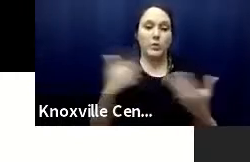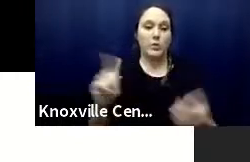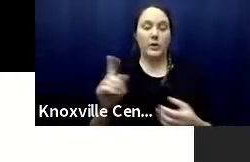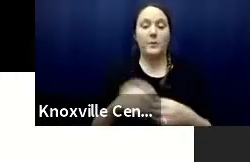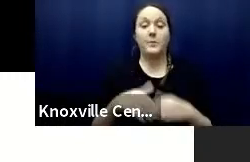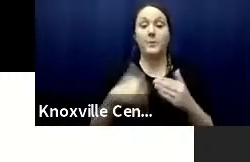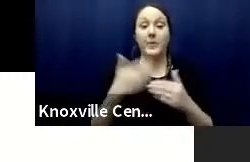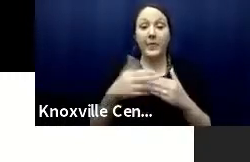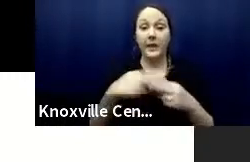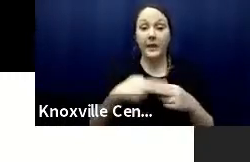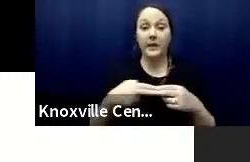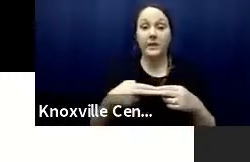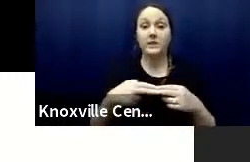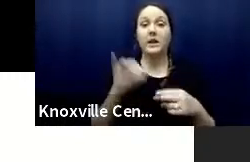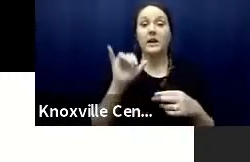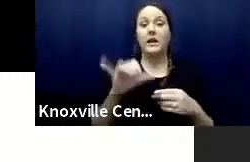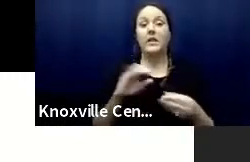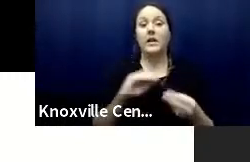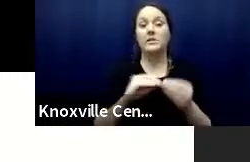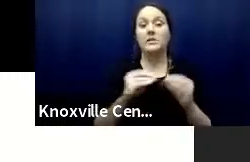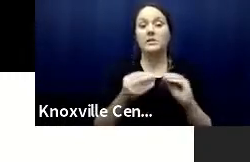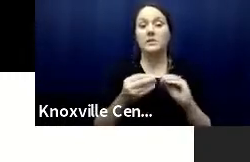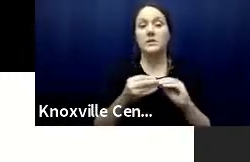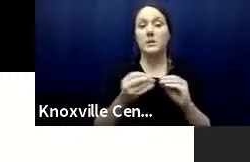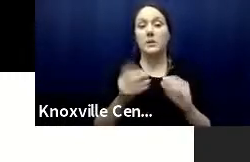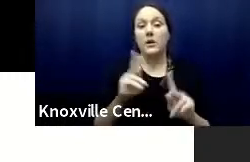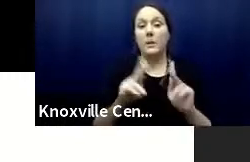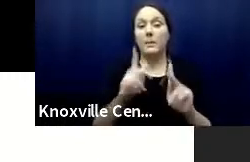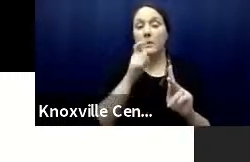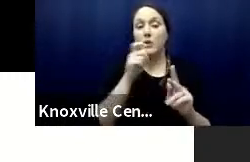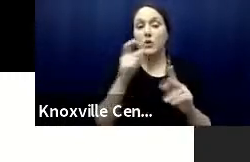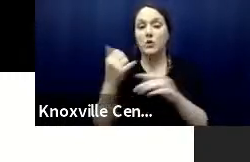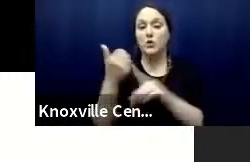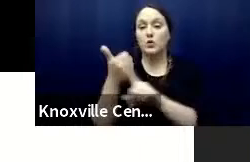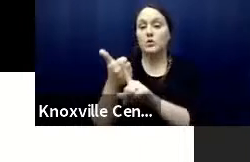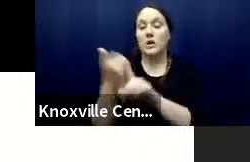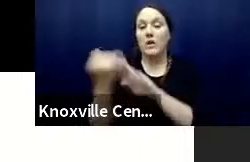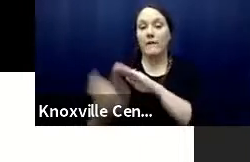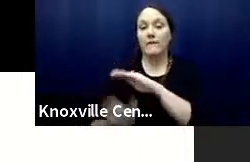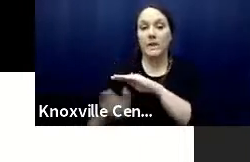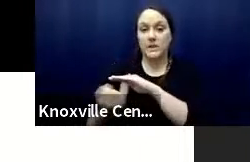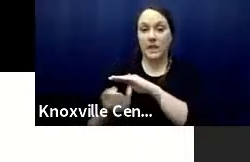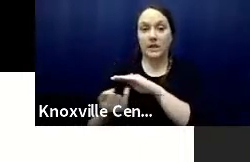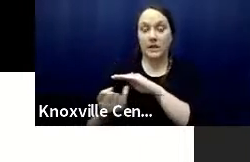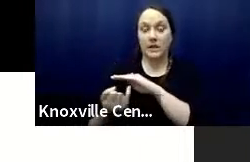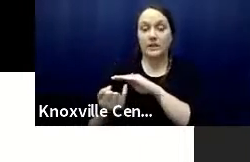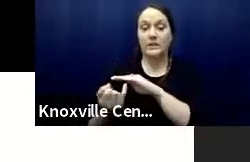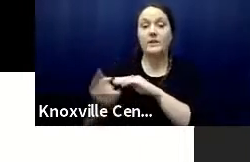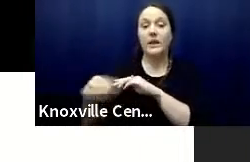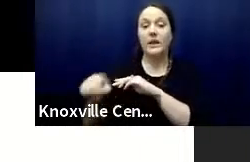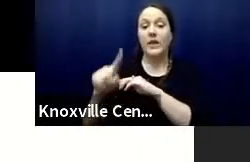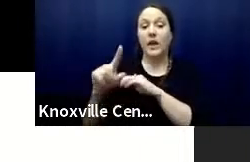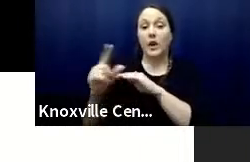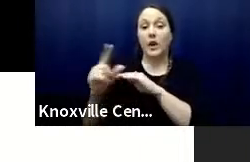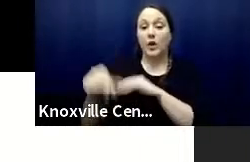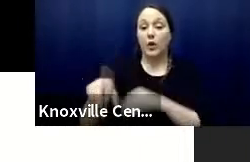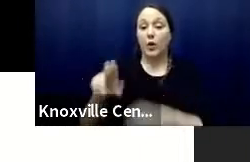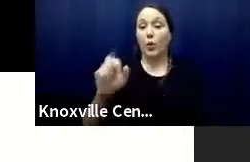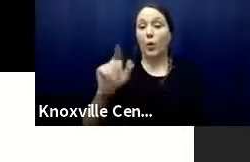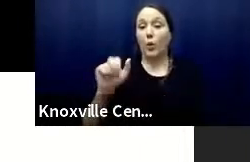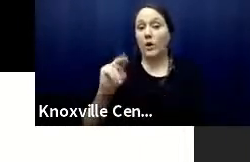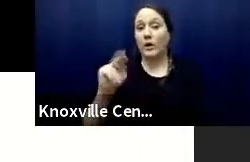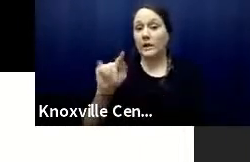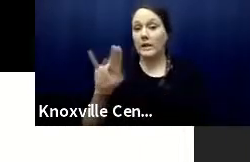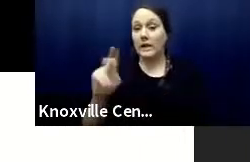that you have, is the number of people who are self-isolating. So, and they are either quarantining or